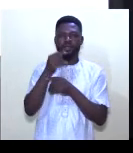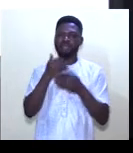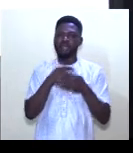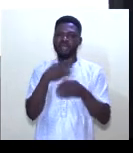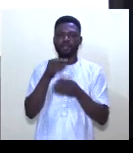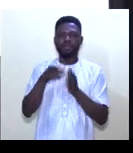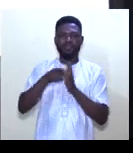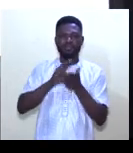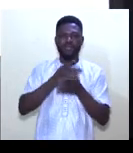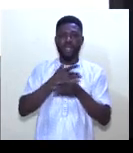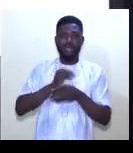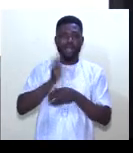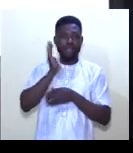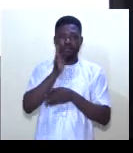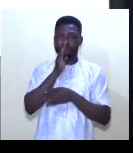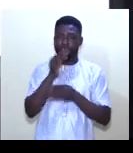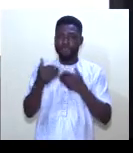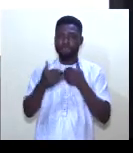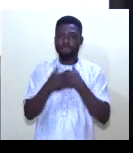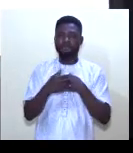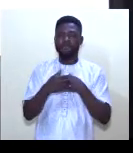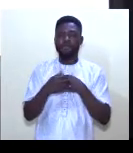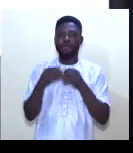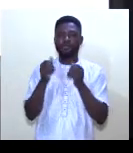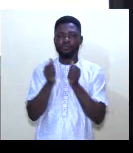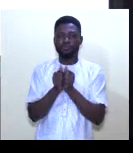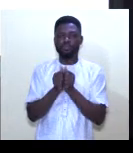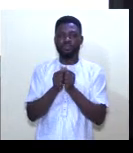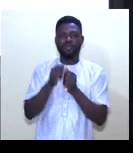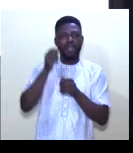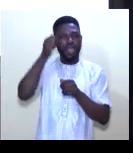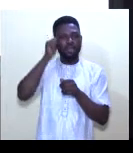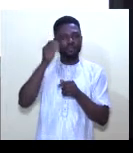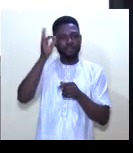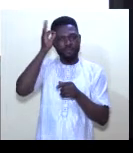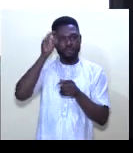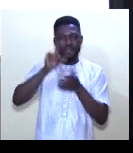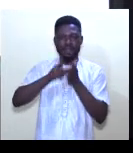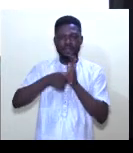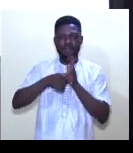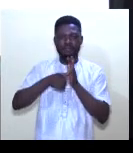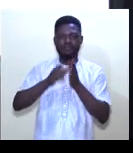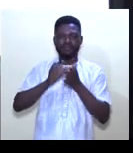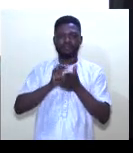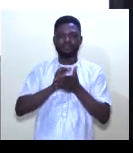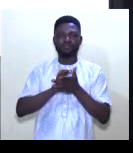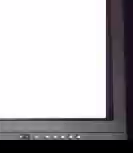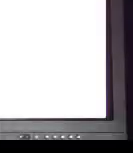for his own side of the revision, and I'll be back along with Auntie Fumi and Uncle Popo later in the day to sign off.